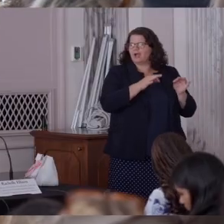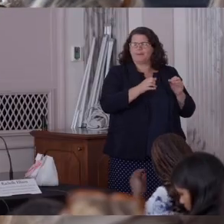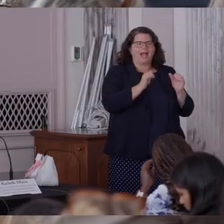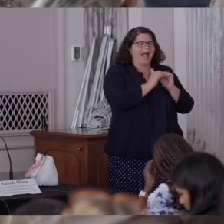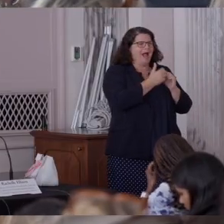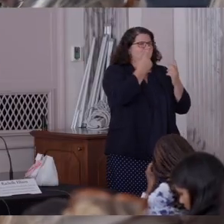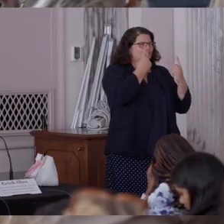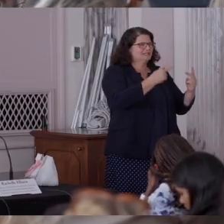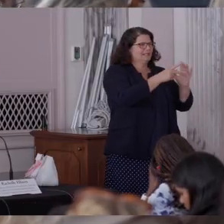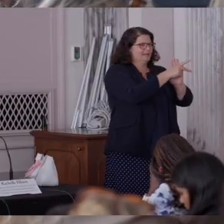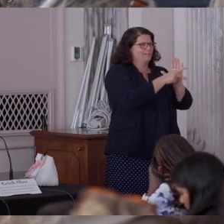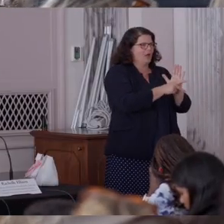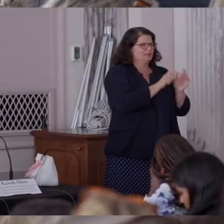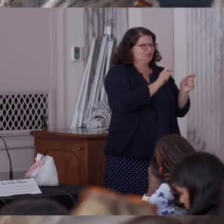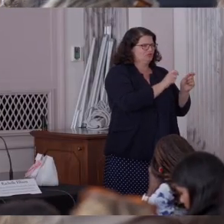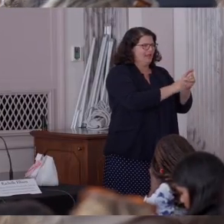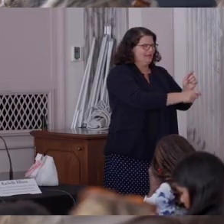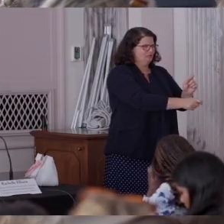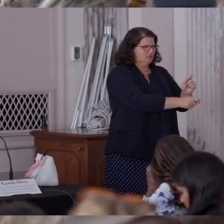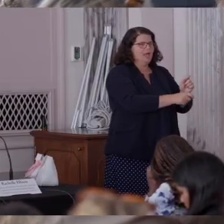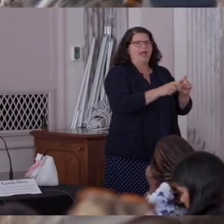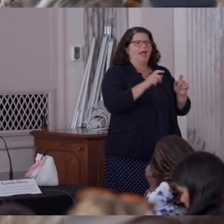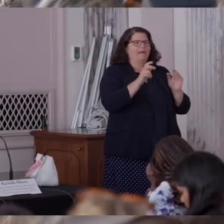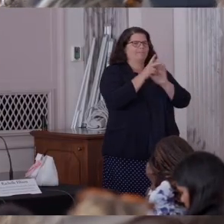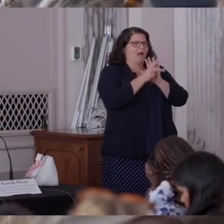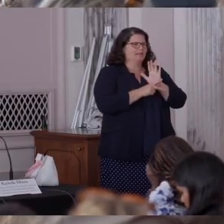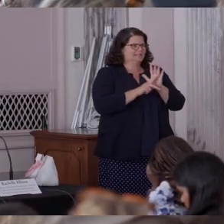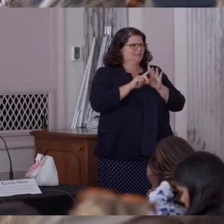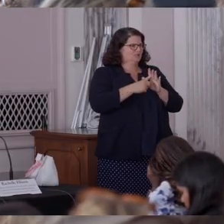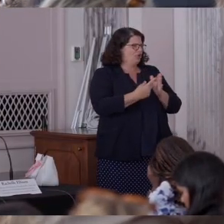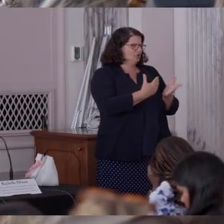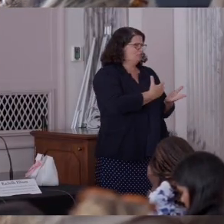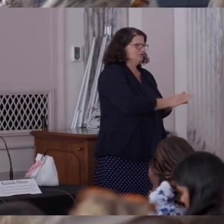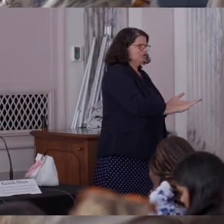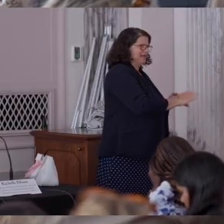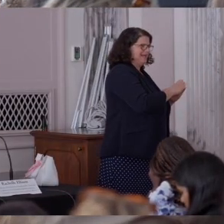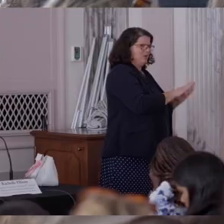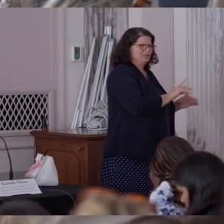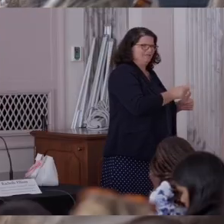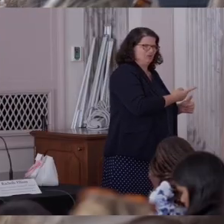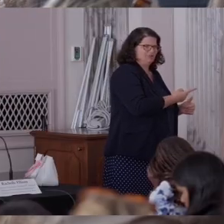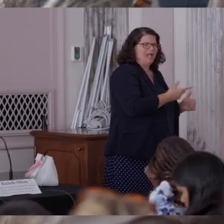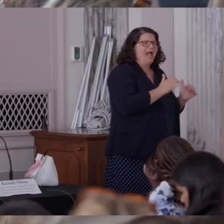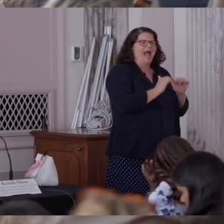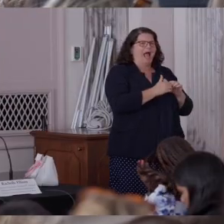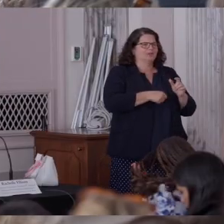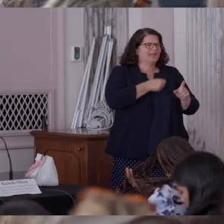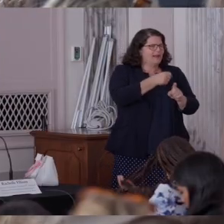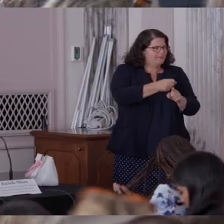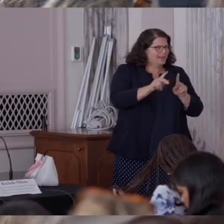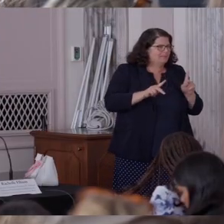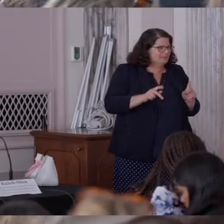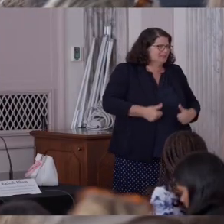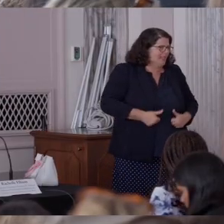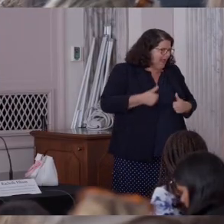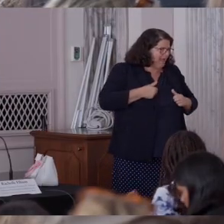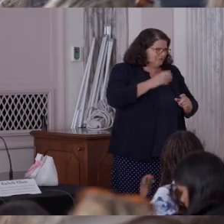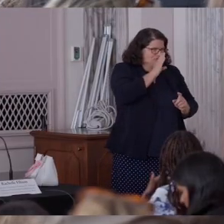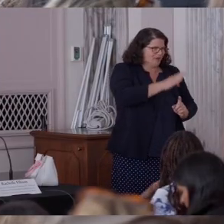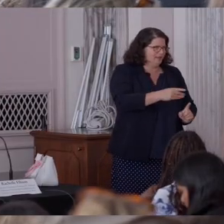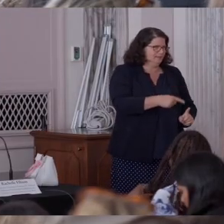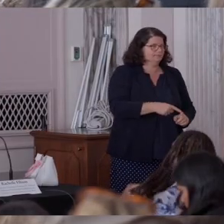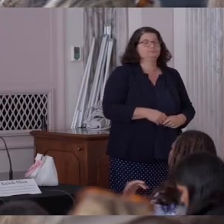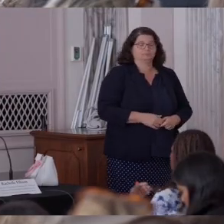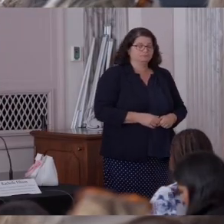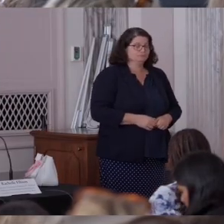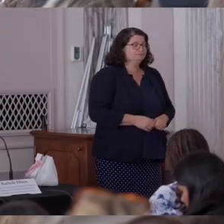policies, including this rejection of housing first, impact people's lives? Absolutely. So the